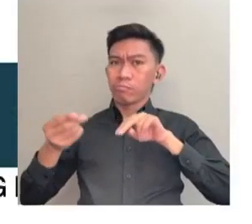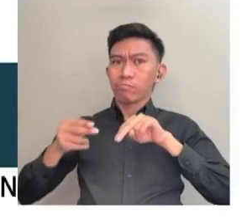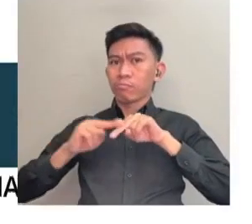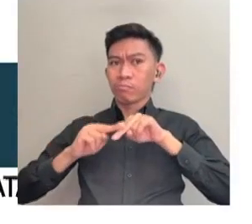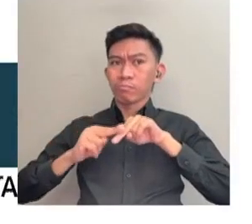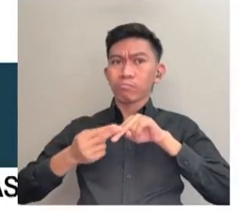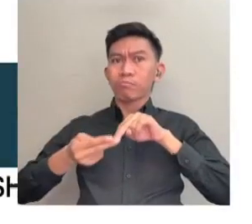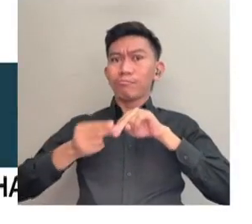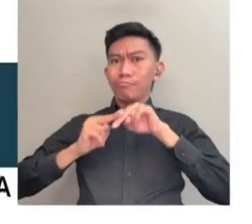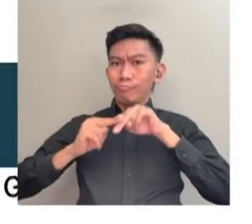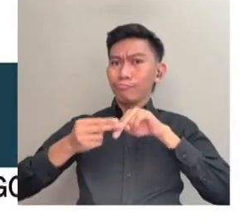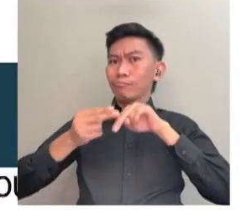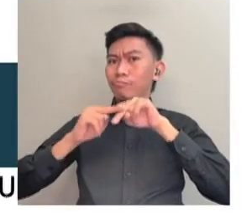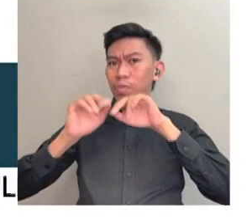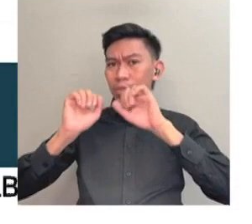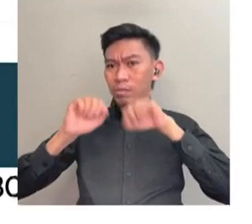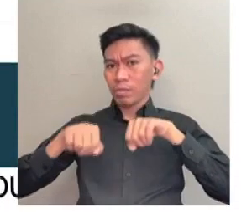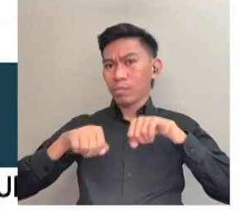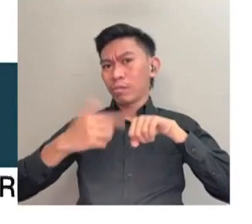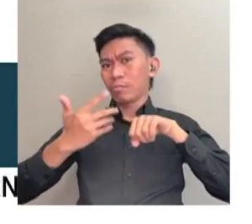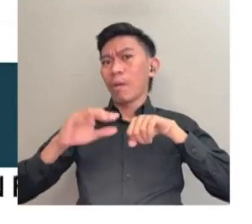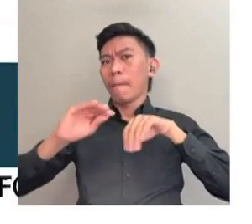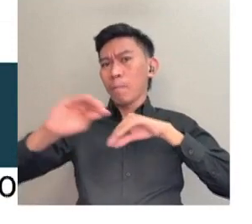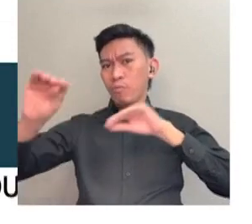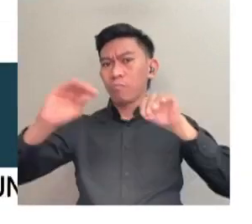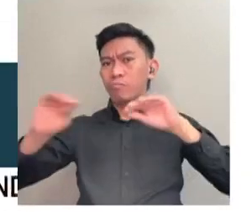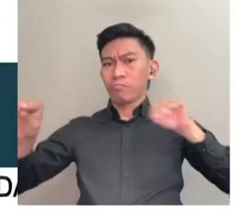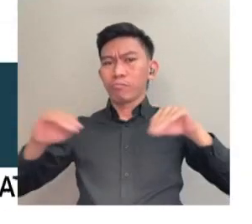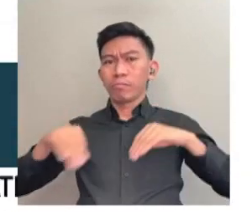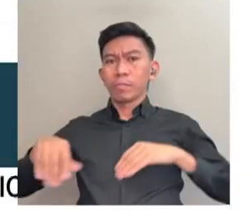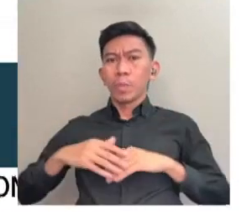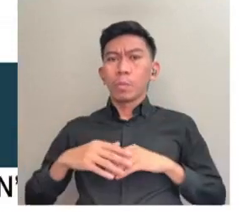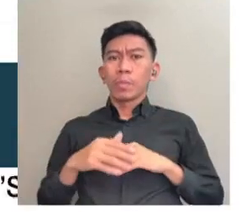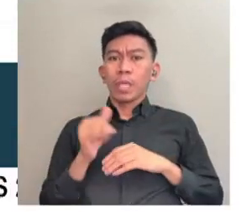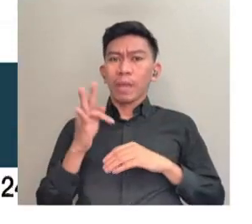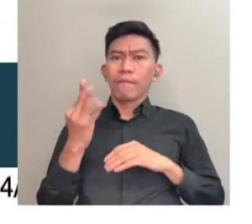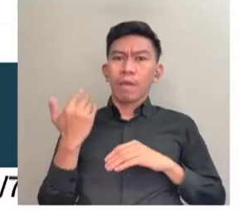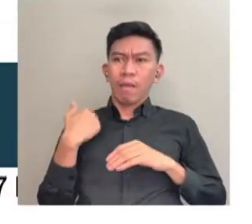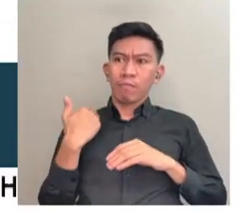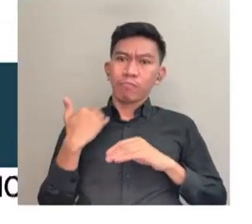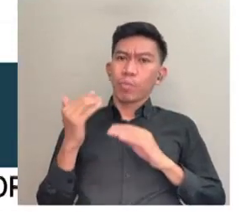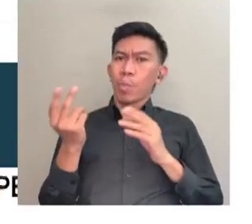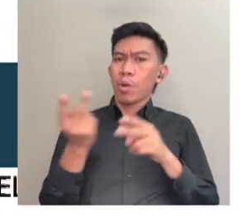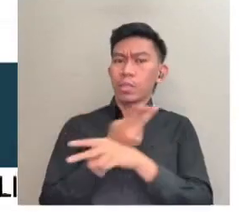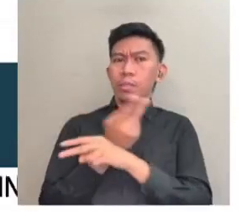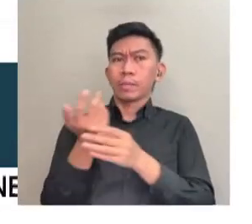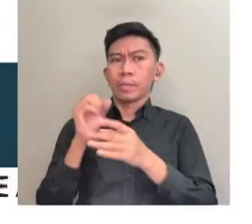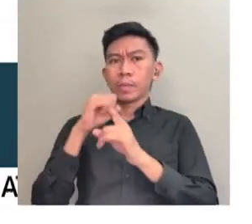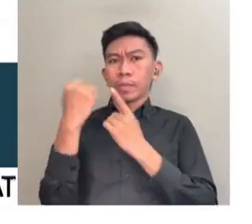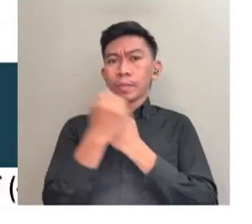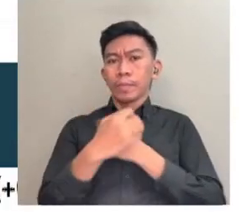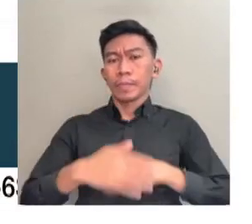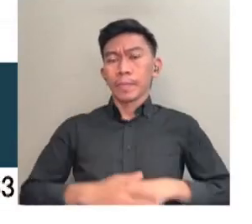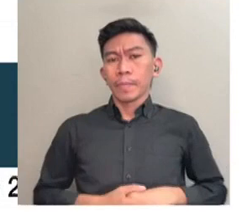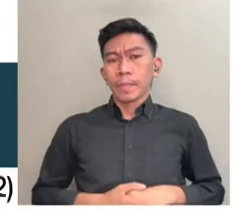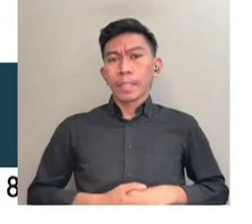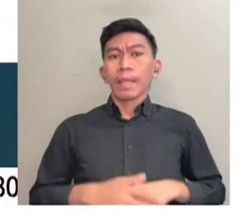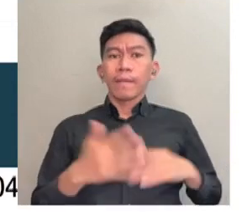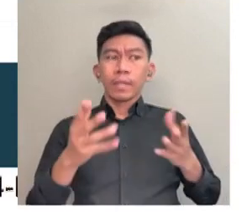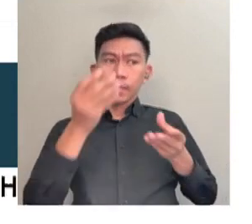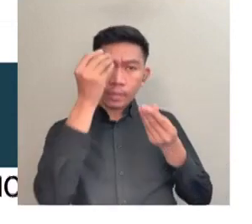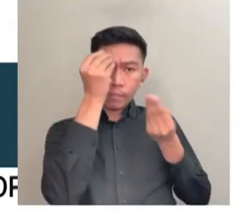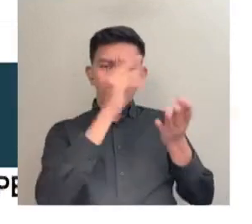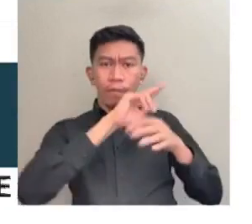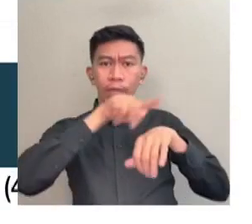We actually base our actions on the reports of FEVOX. And as I've said earlier, what will happen, what the possibility